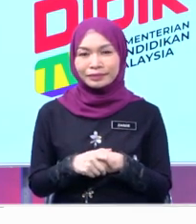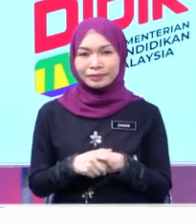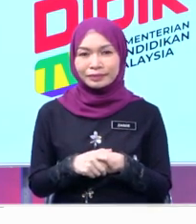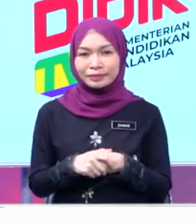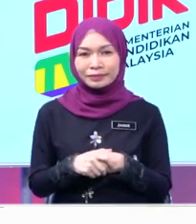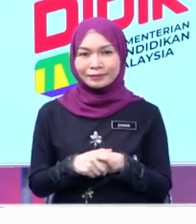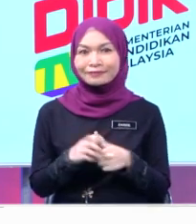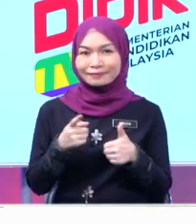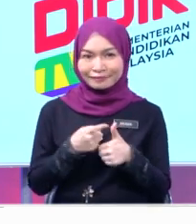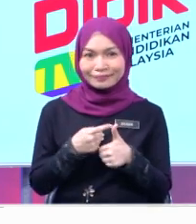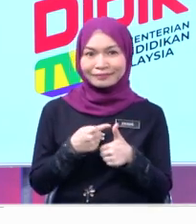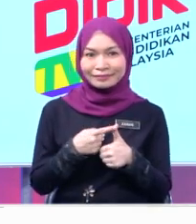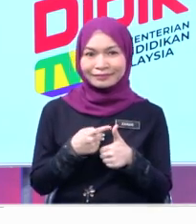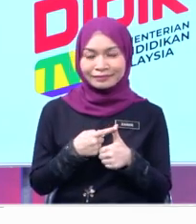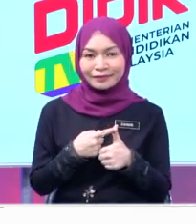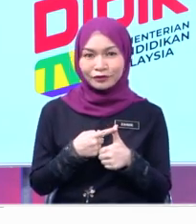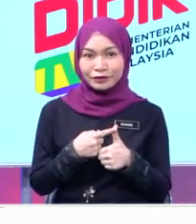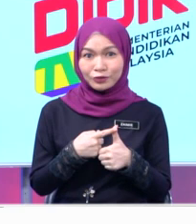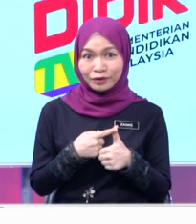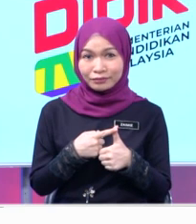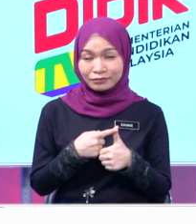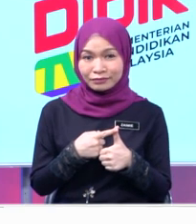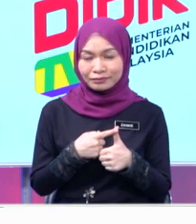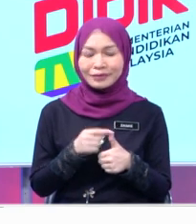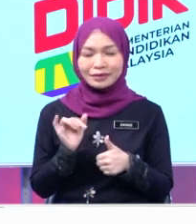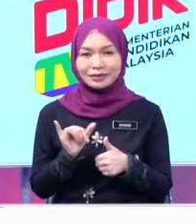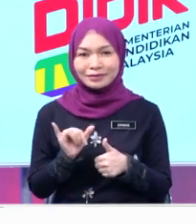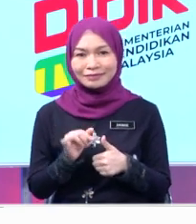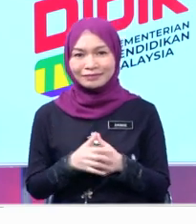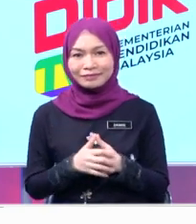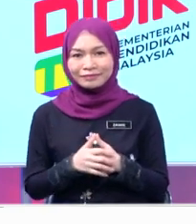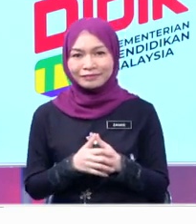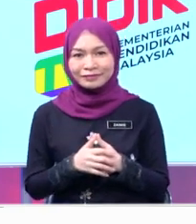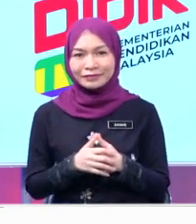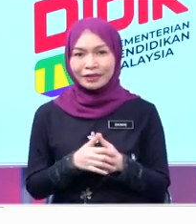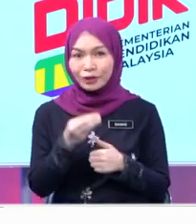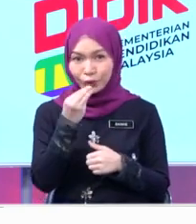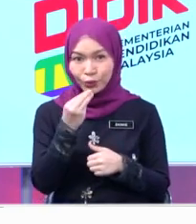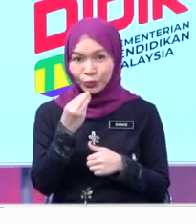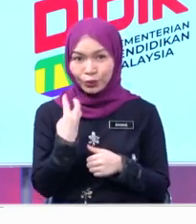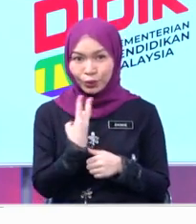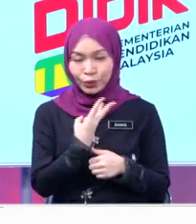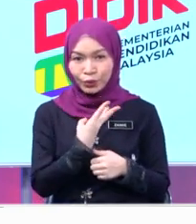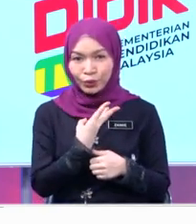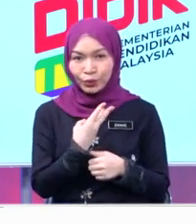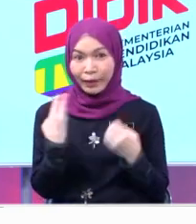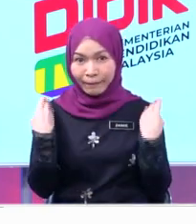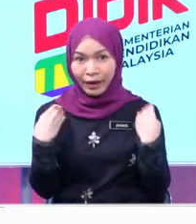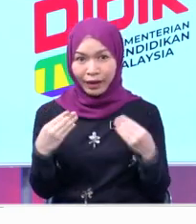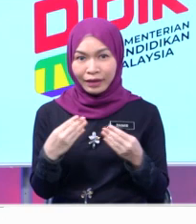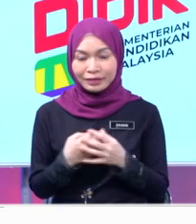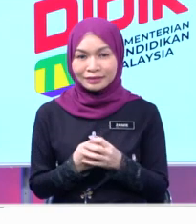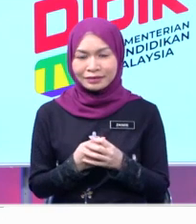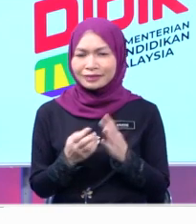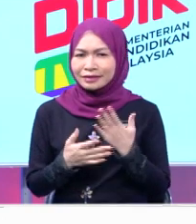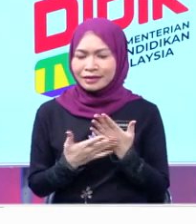The first one, teacher. Yes, please. Okay, some of the food we buy will be easy to grow ourselves.